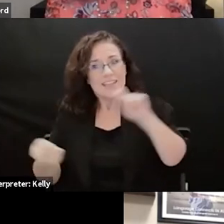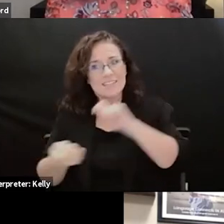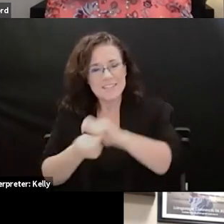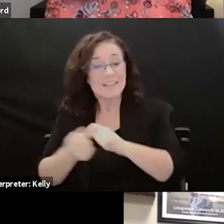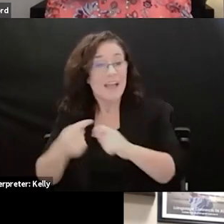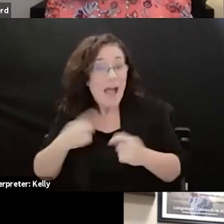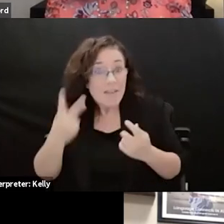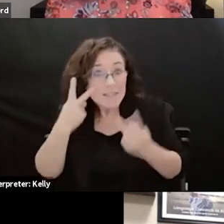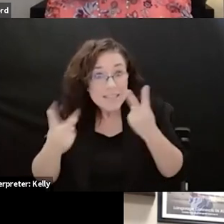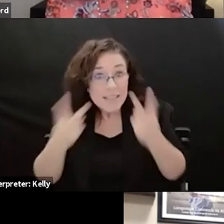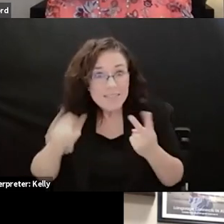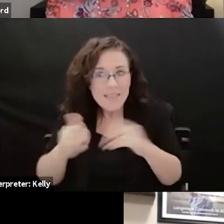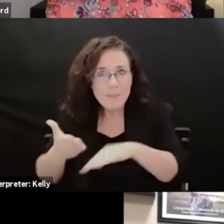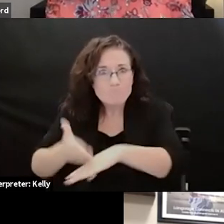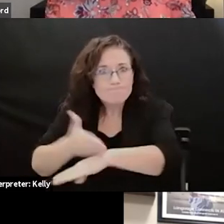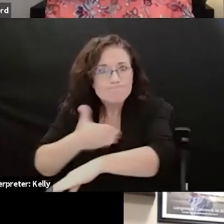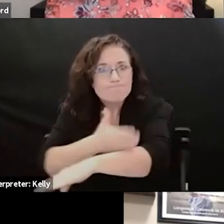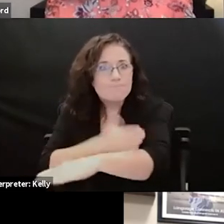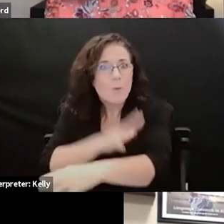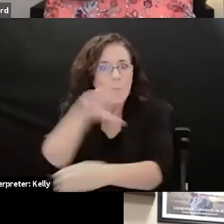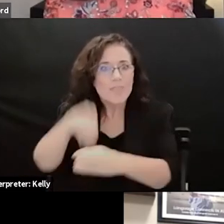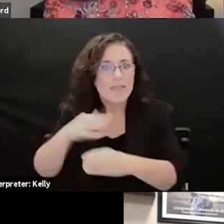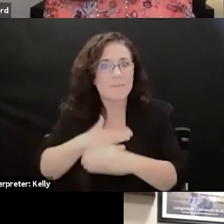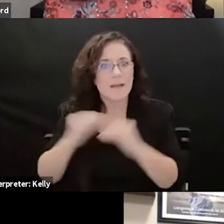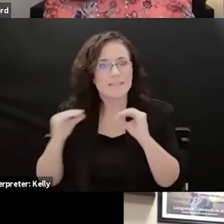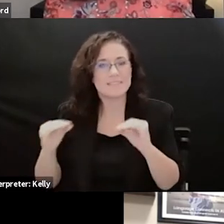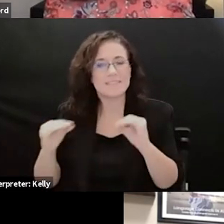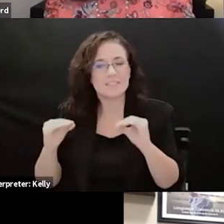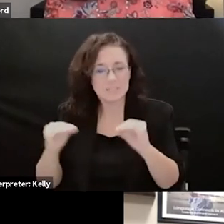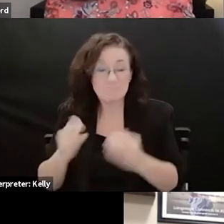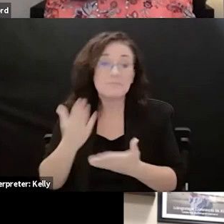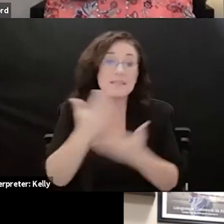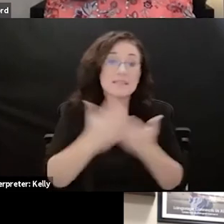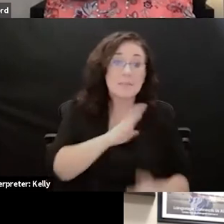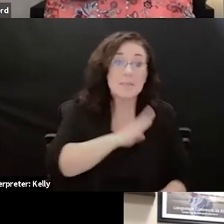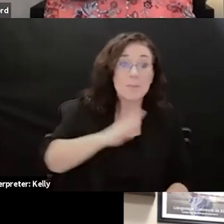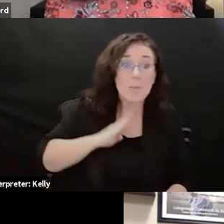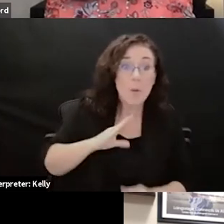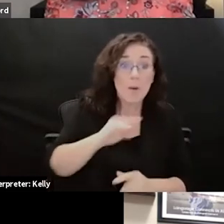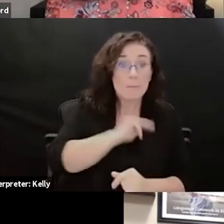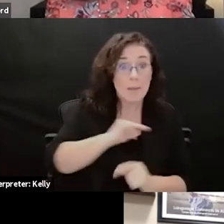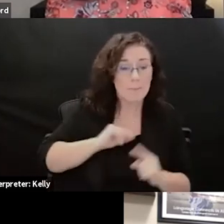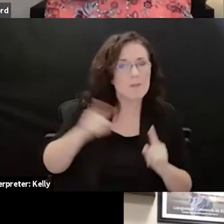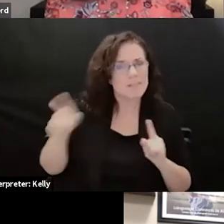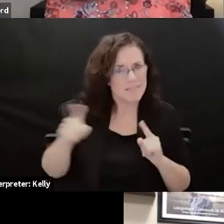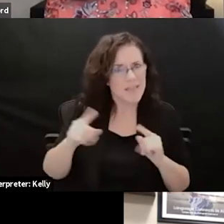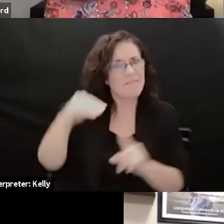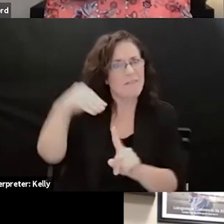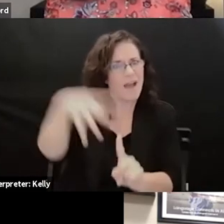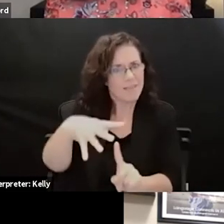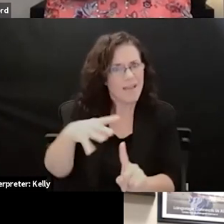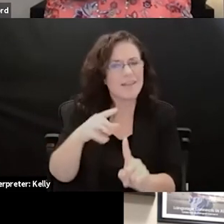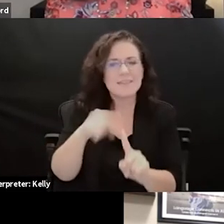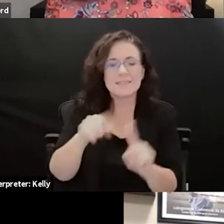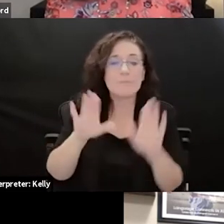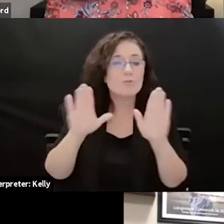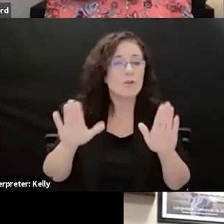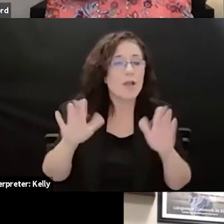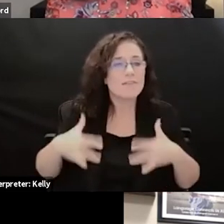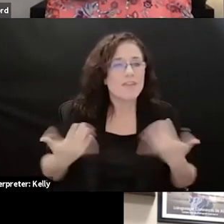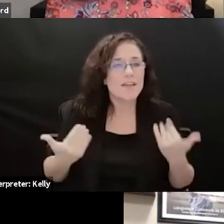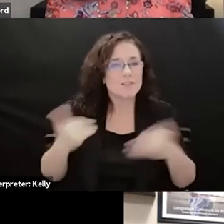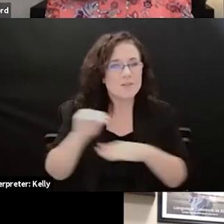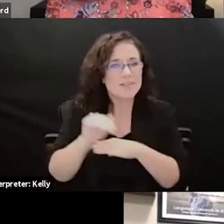own teaching experiences and board members have highlighted a good example of a relevant and responsive event tonight when they shared about the